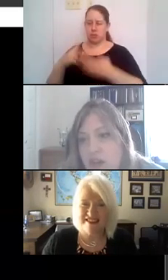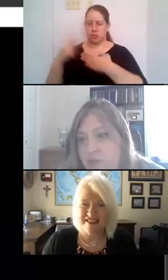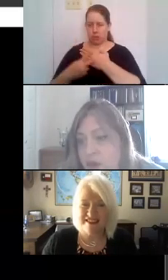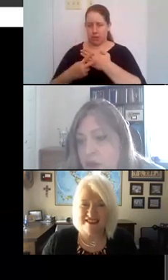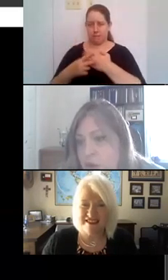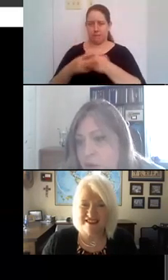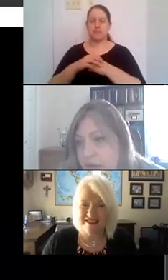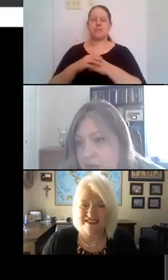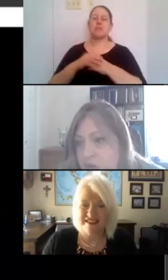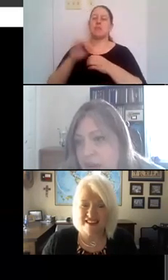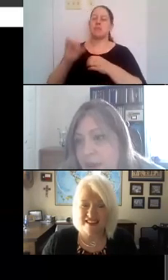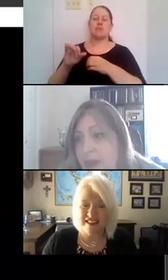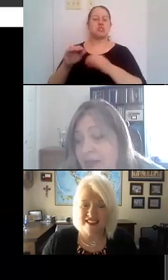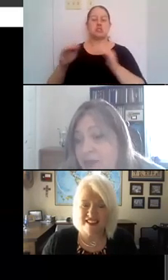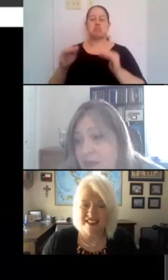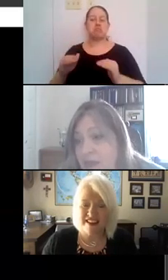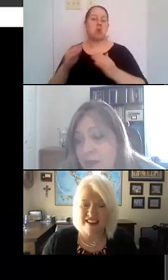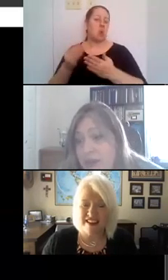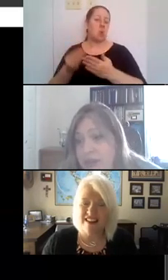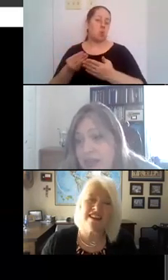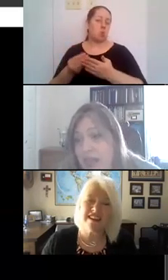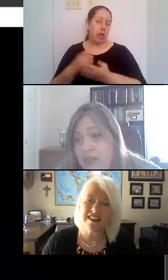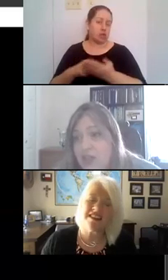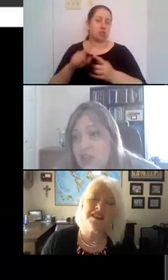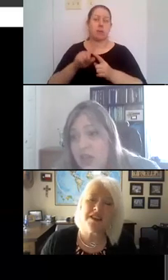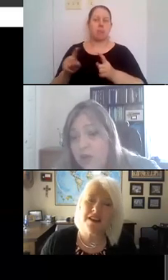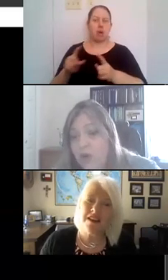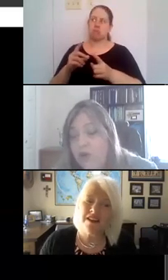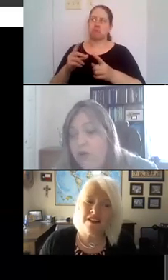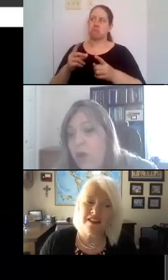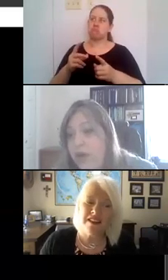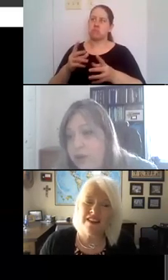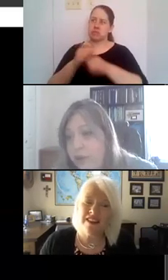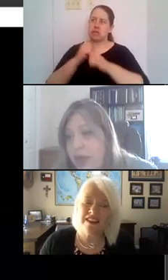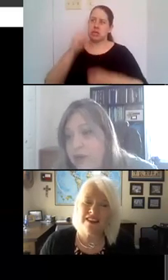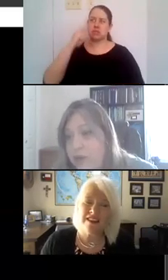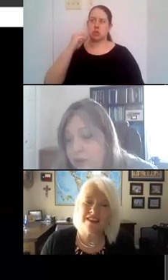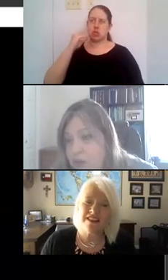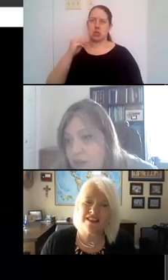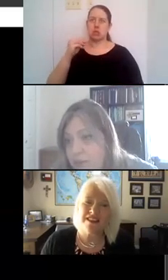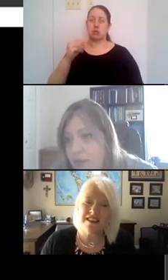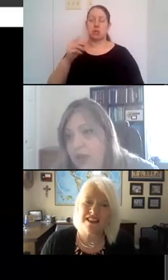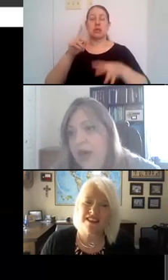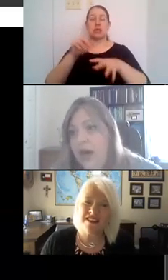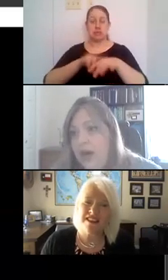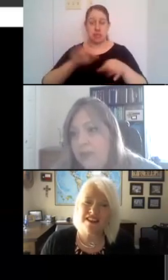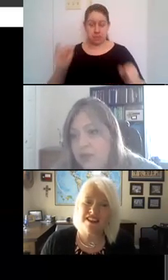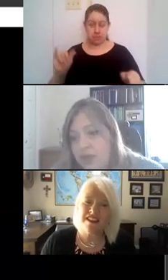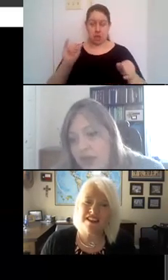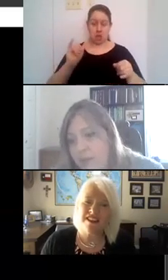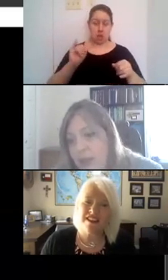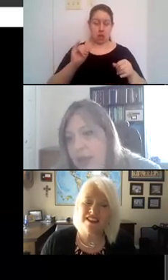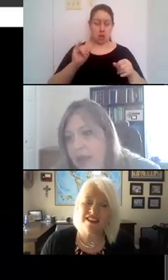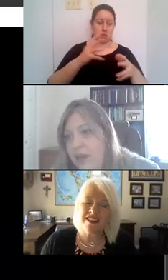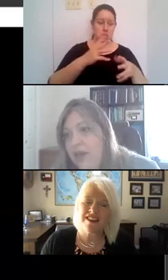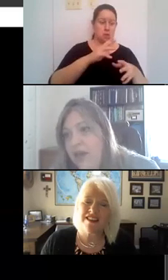just a lower wage, but it gives them the experience they need. And then they just kind of roll over while they're applying to the apprenticeship. So they're